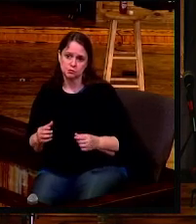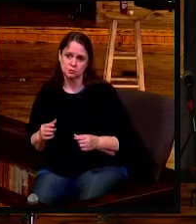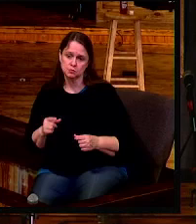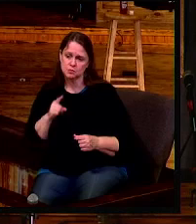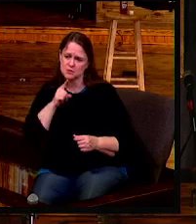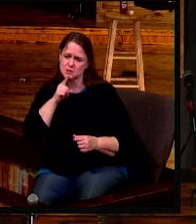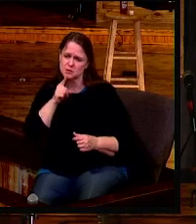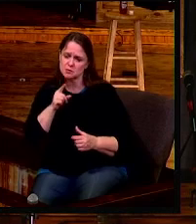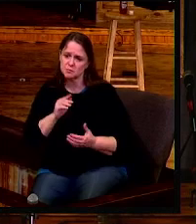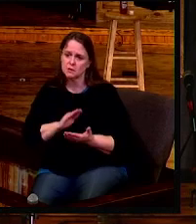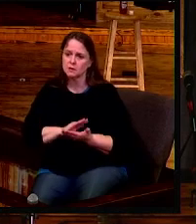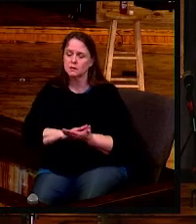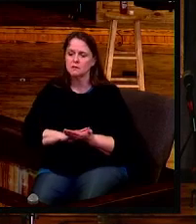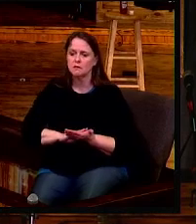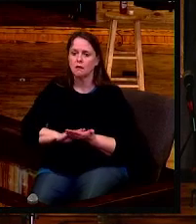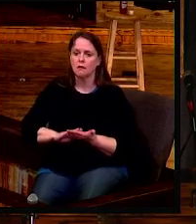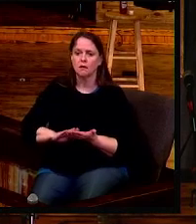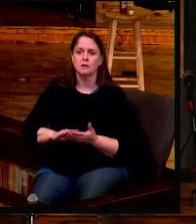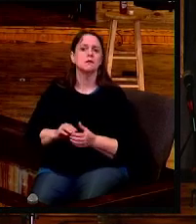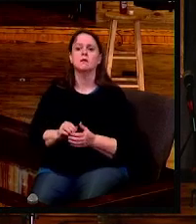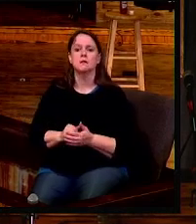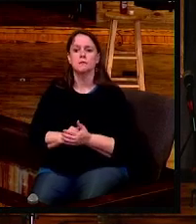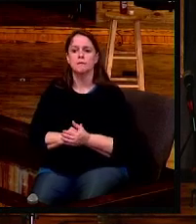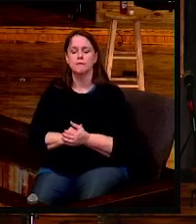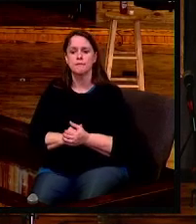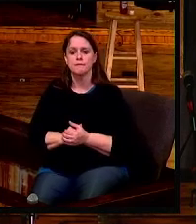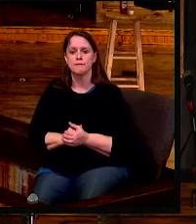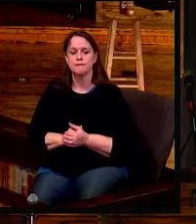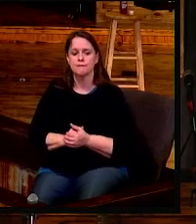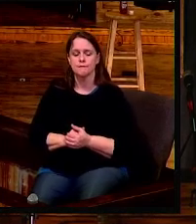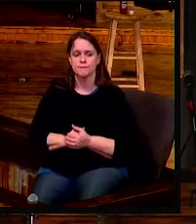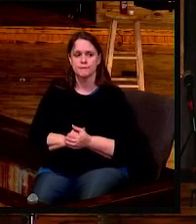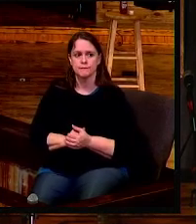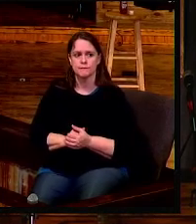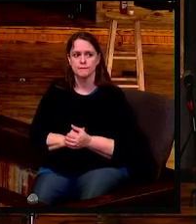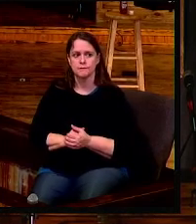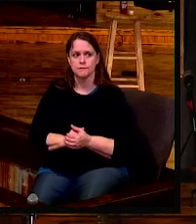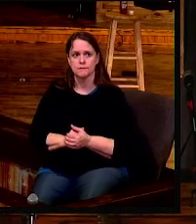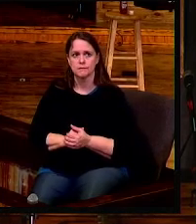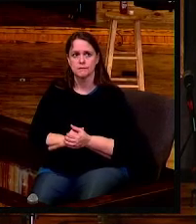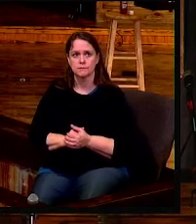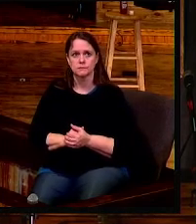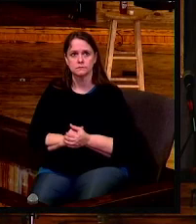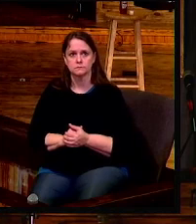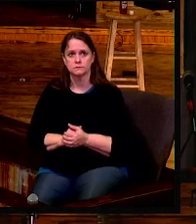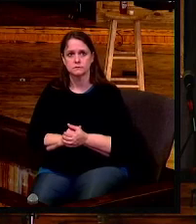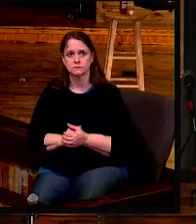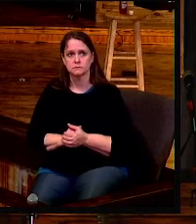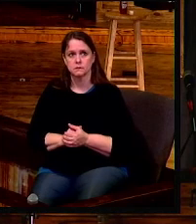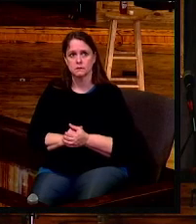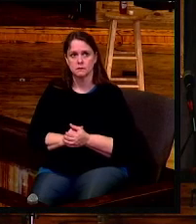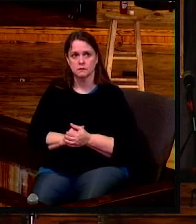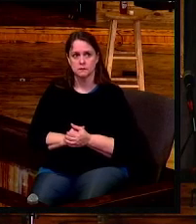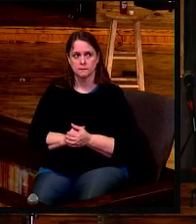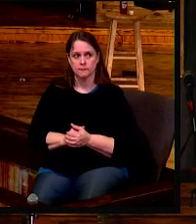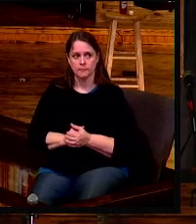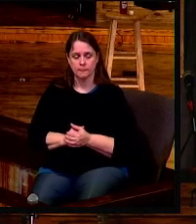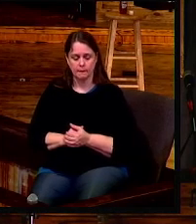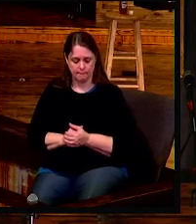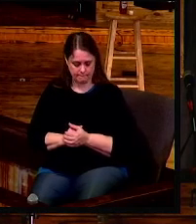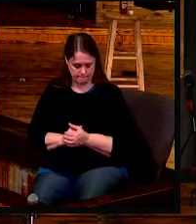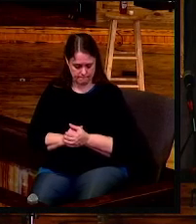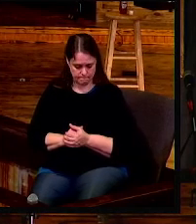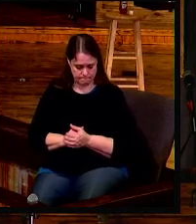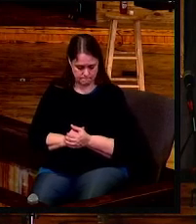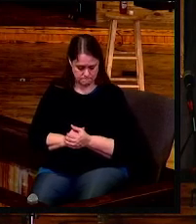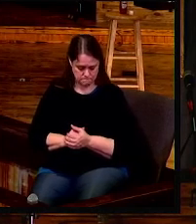eventually, their way of talking will change. But you know what's really sad that the Lord convicted me of a while back? And I've been working on